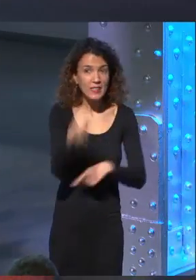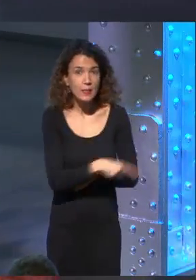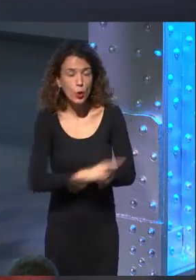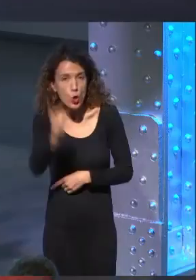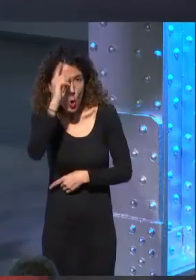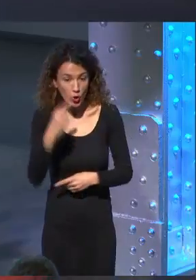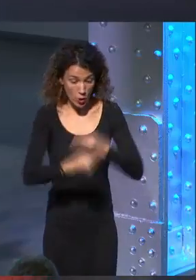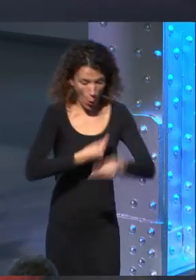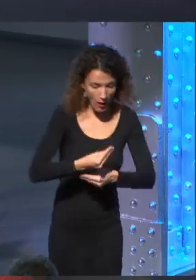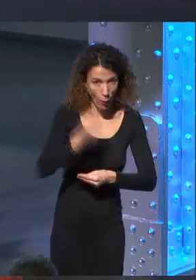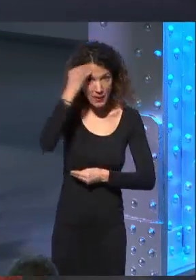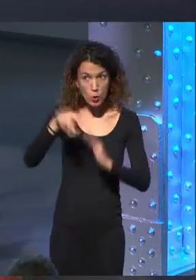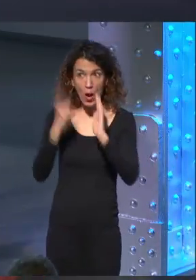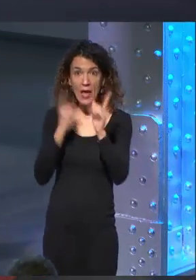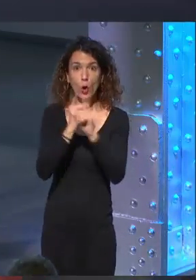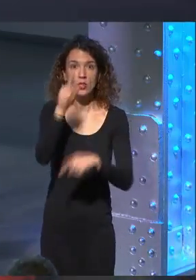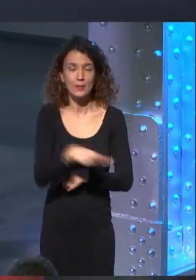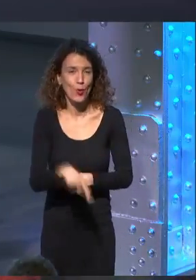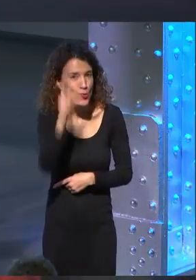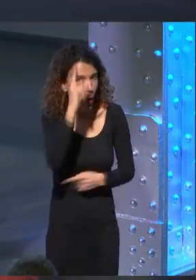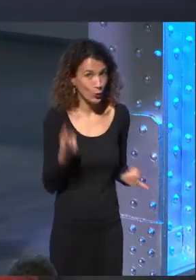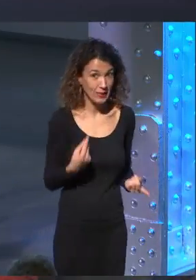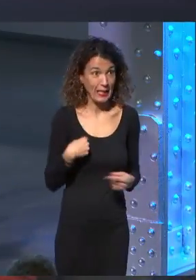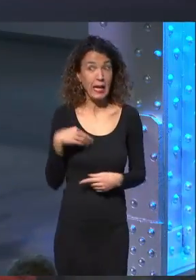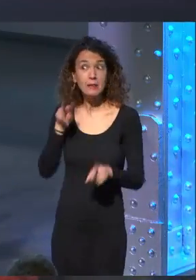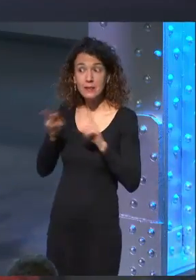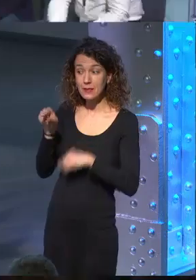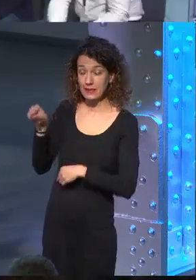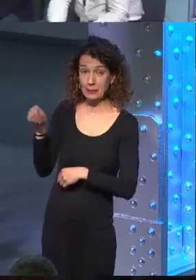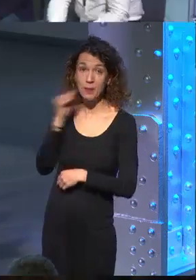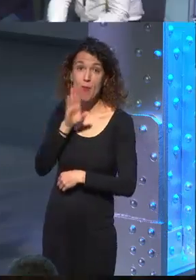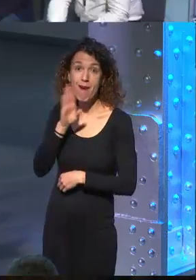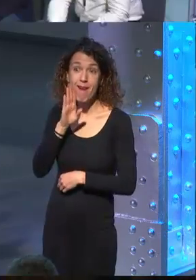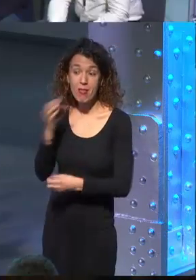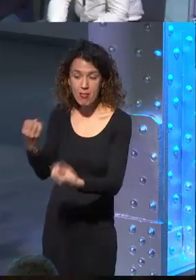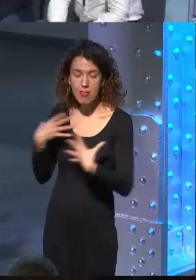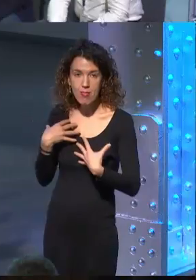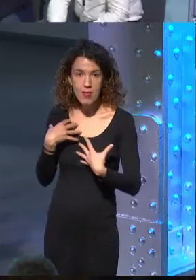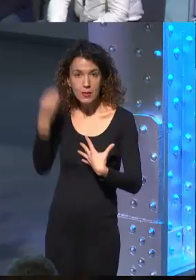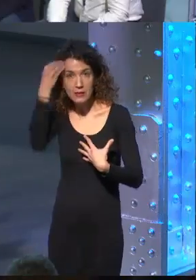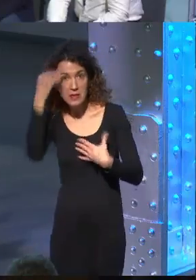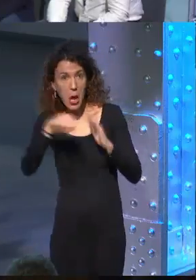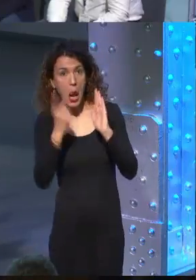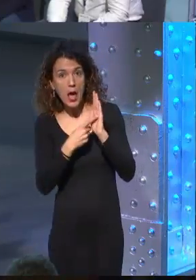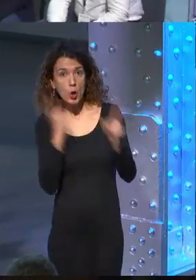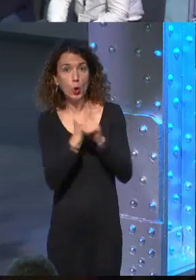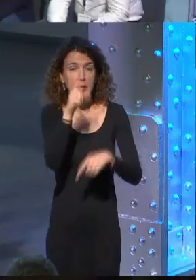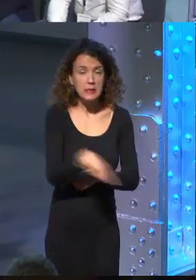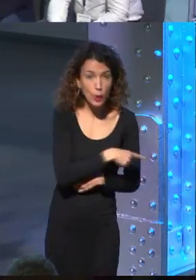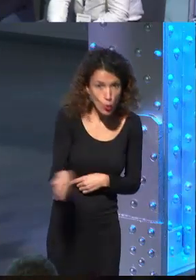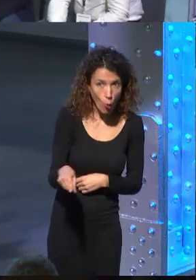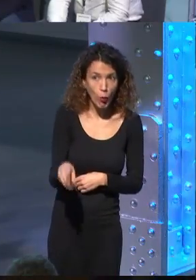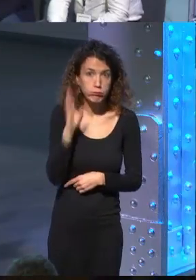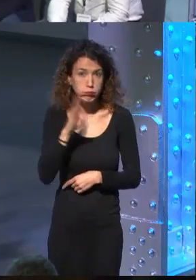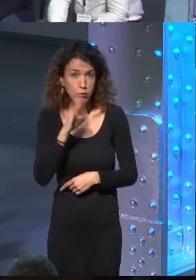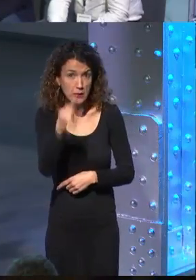I don't know what's legal and what's not when I do it. Emil. So, yeah, this that you're saying, without knowing